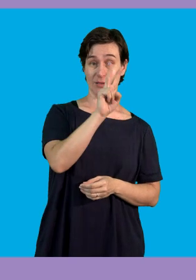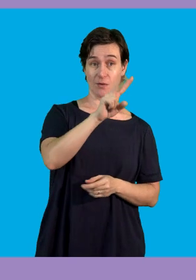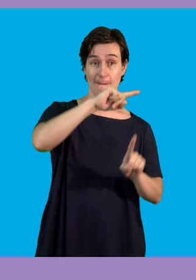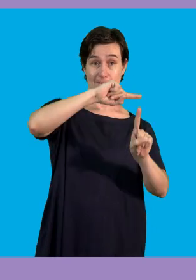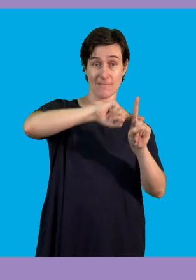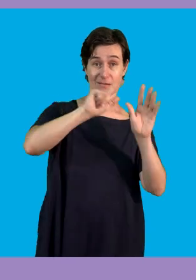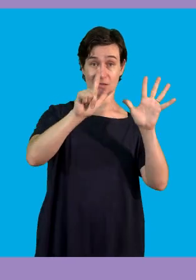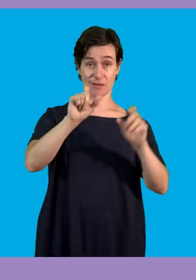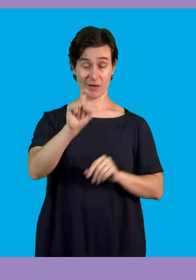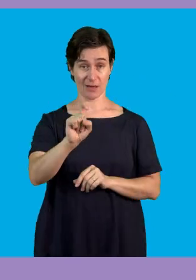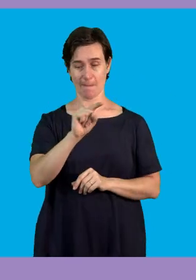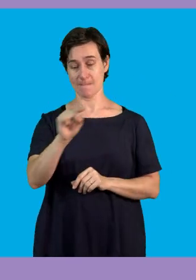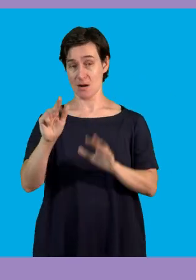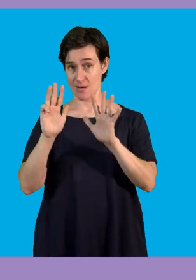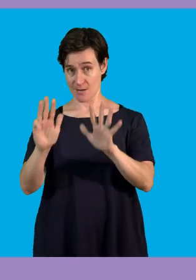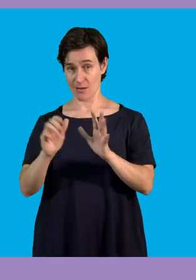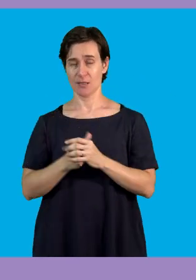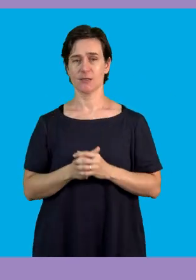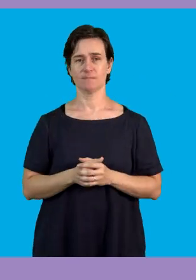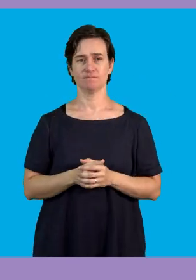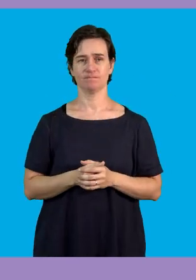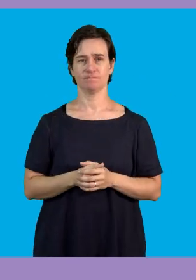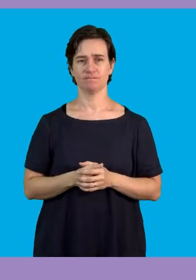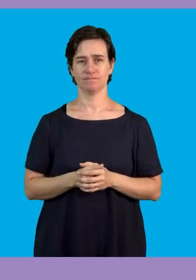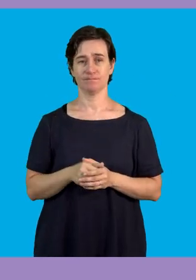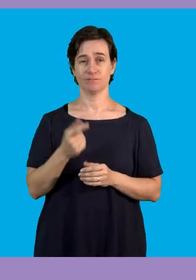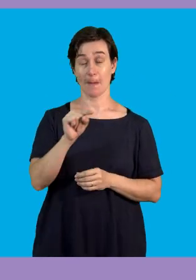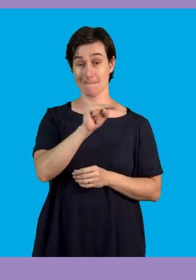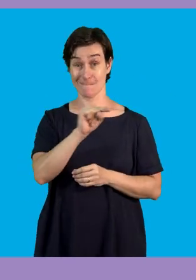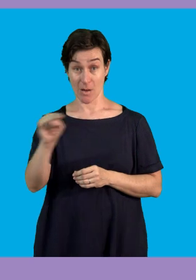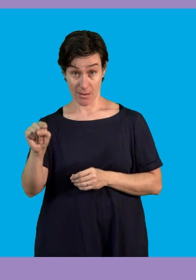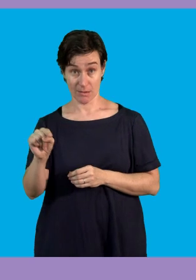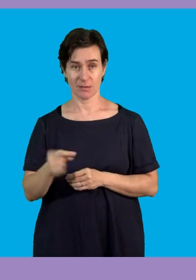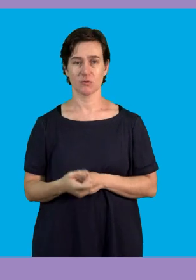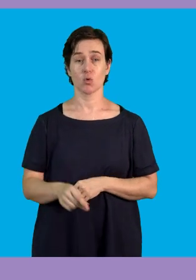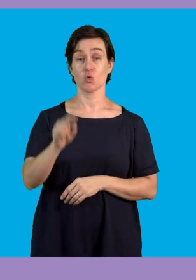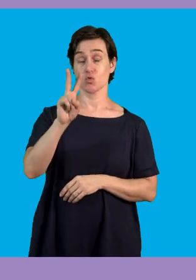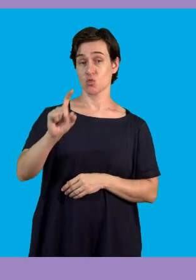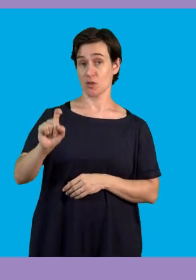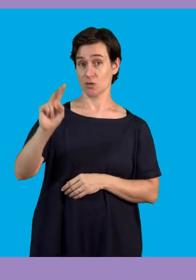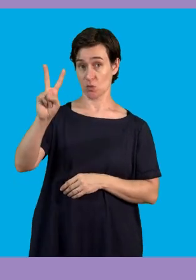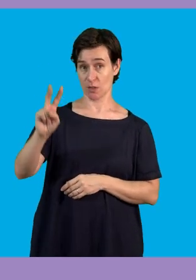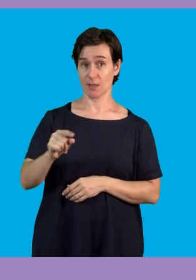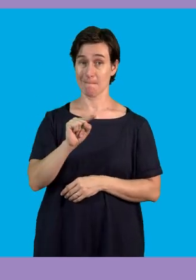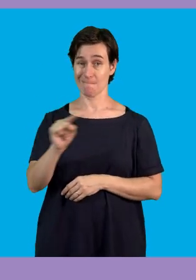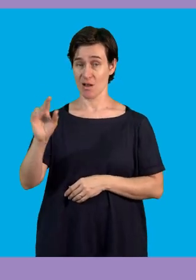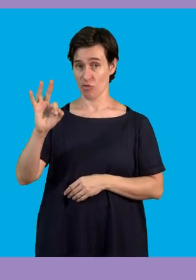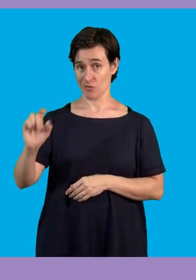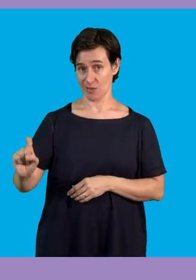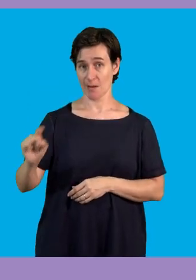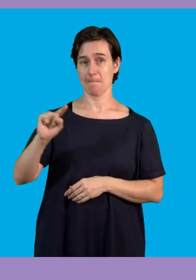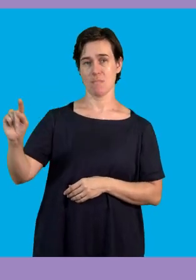plus 7x minus 9, and then we're subtracting 2x squared